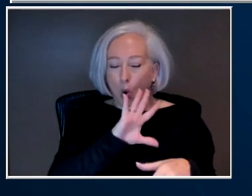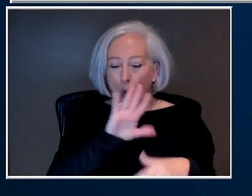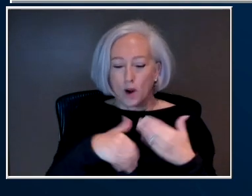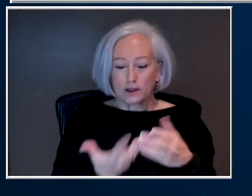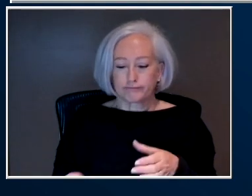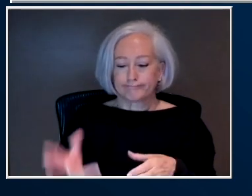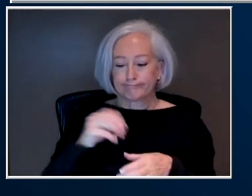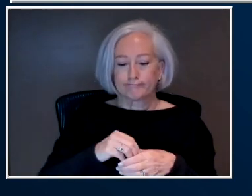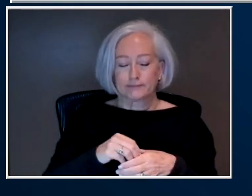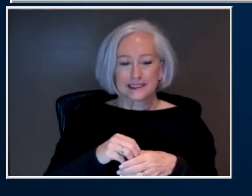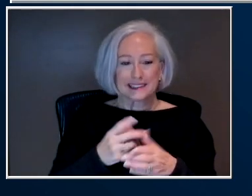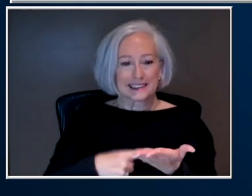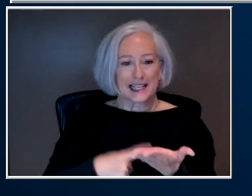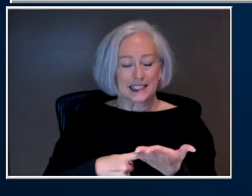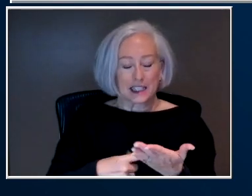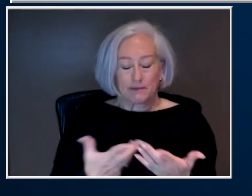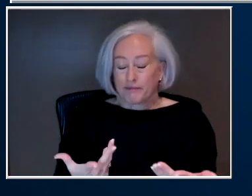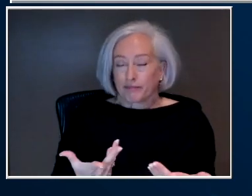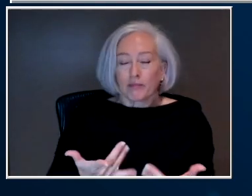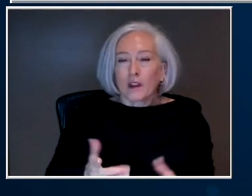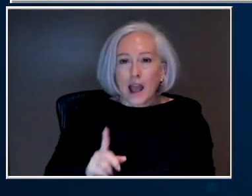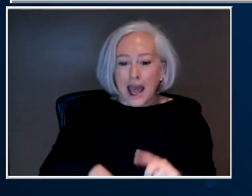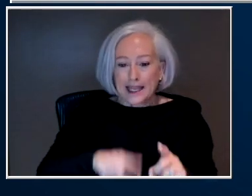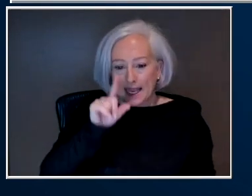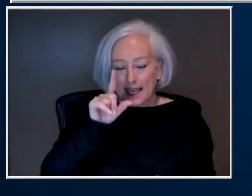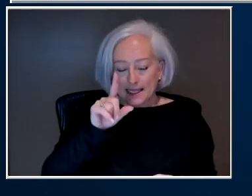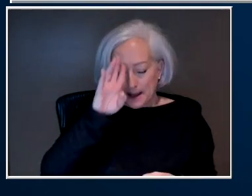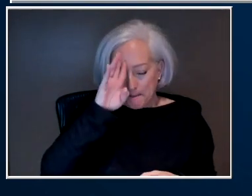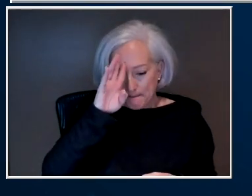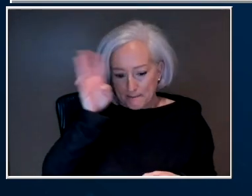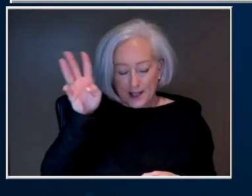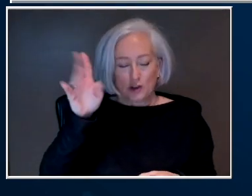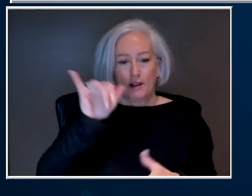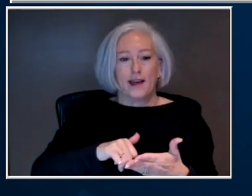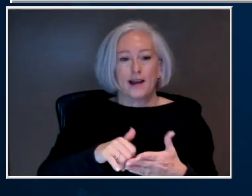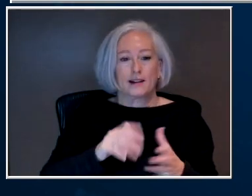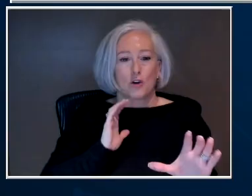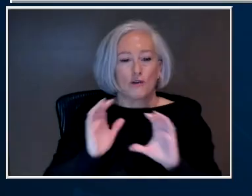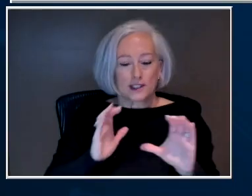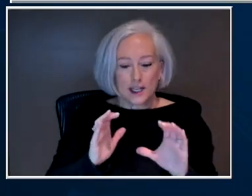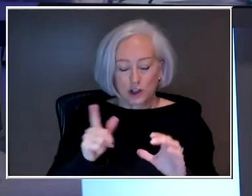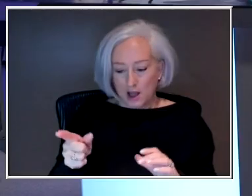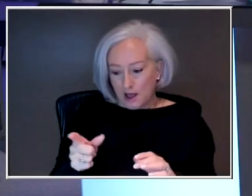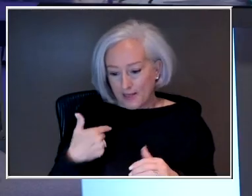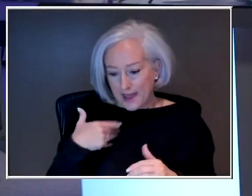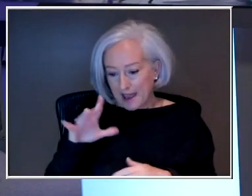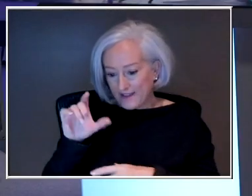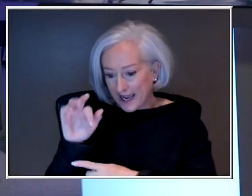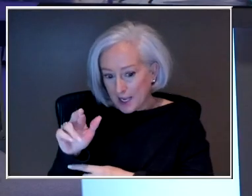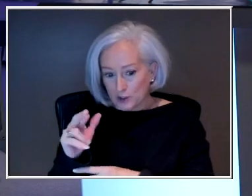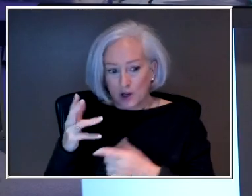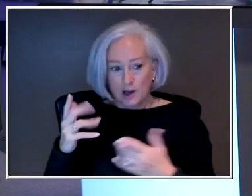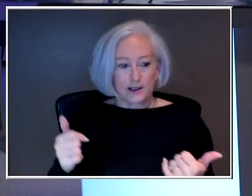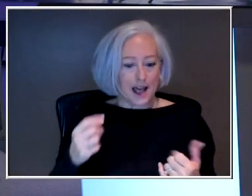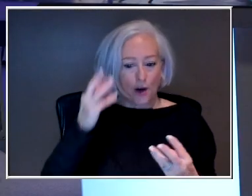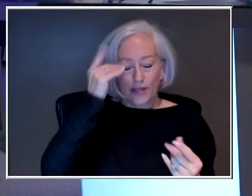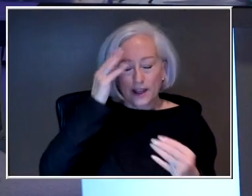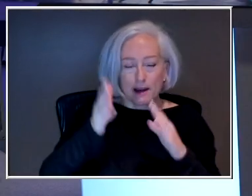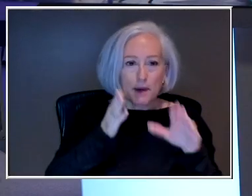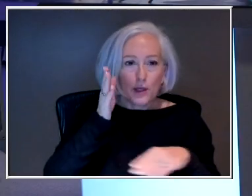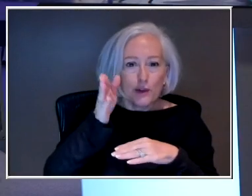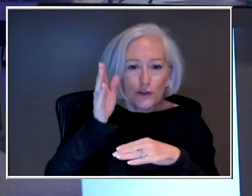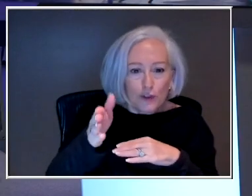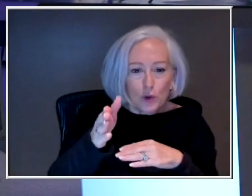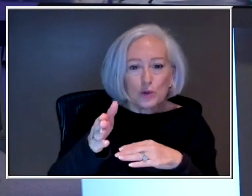conversations are like, because somebody going through cancer, hard to even imagine that. And now you're having to think so far into the future, and now you're dealing with family